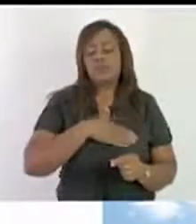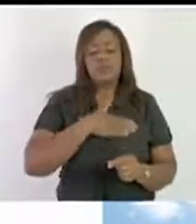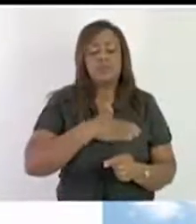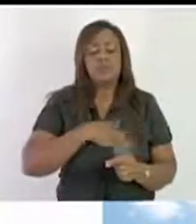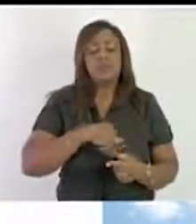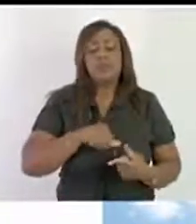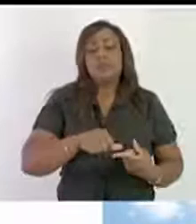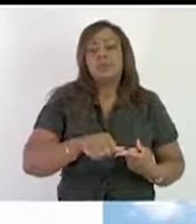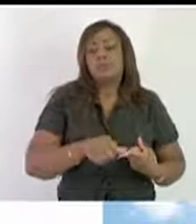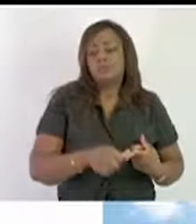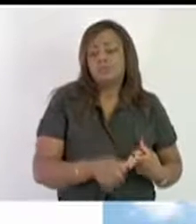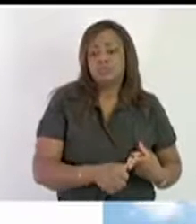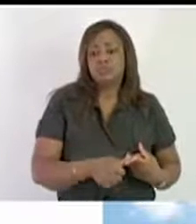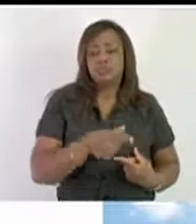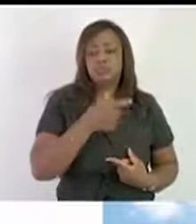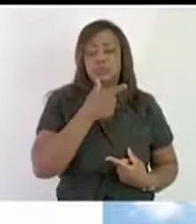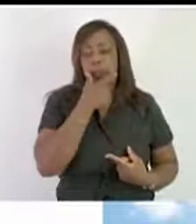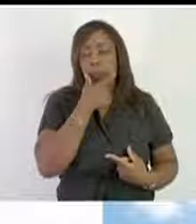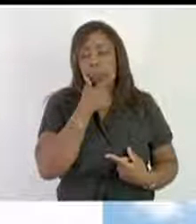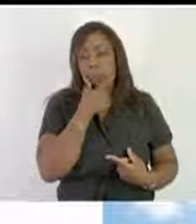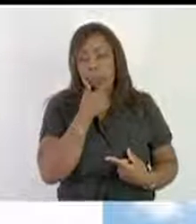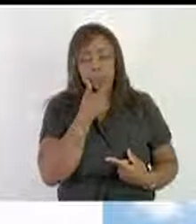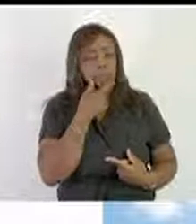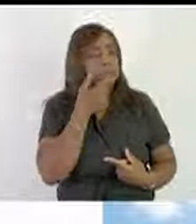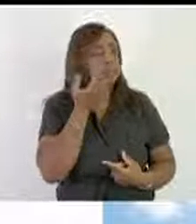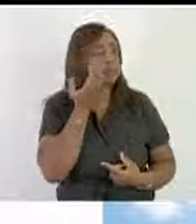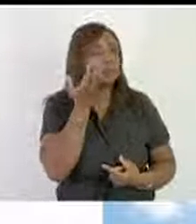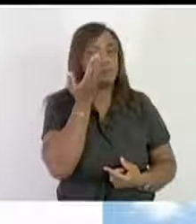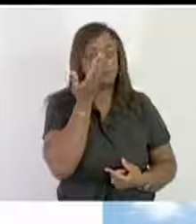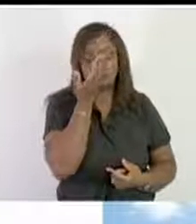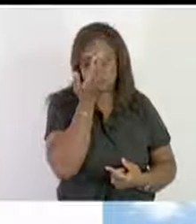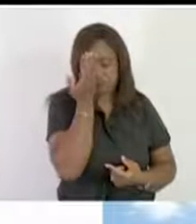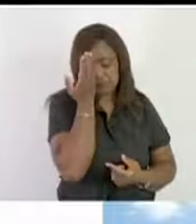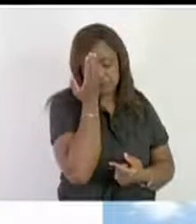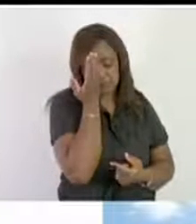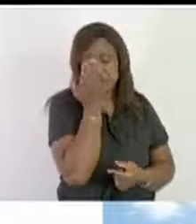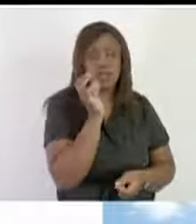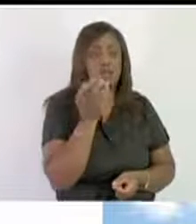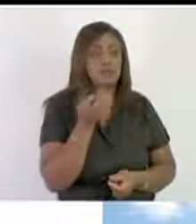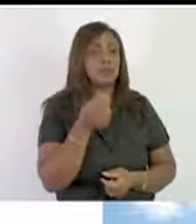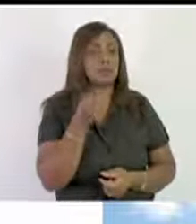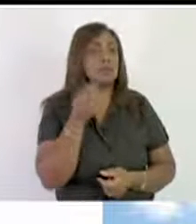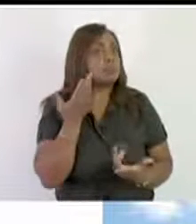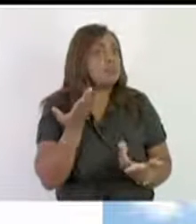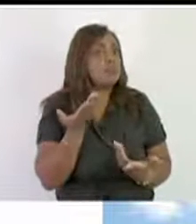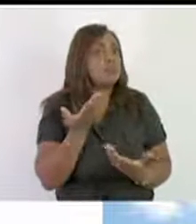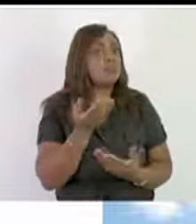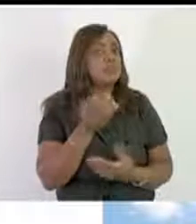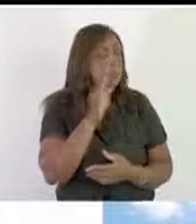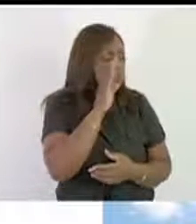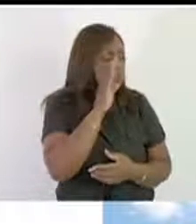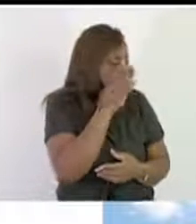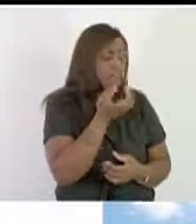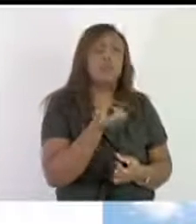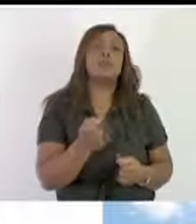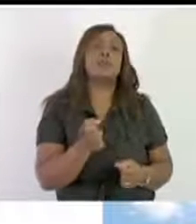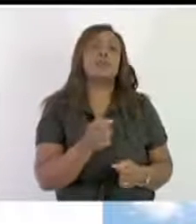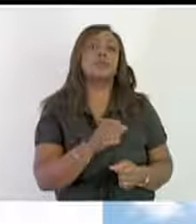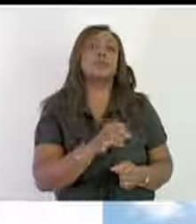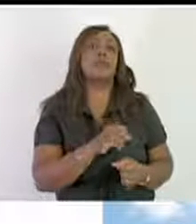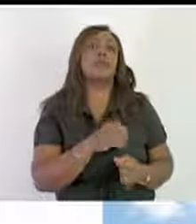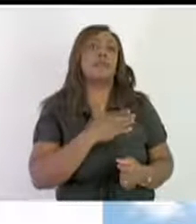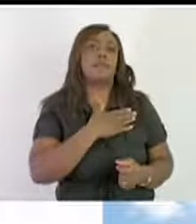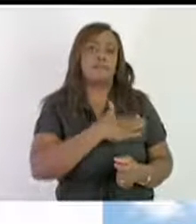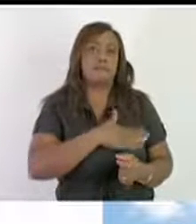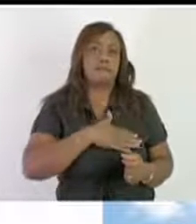for example, when you are sick, it affects people. People are hurt. Everybody's thinking about it, and it affects